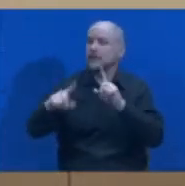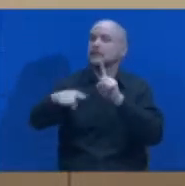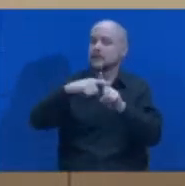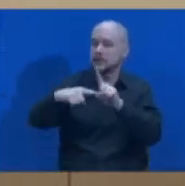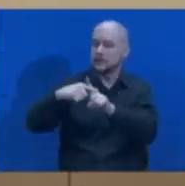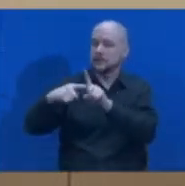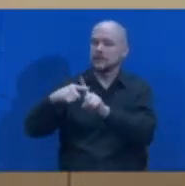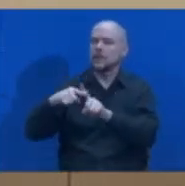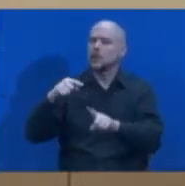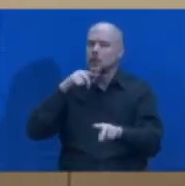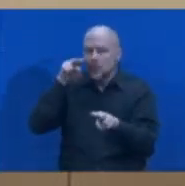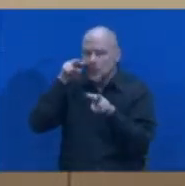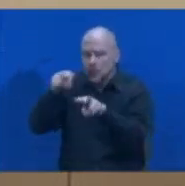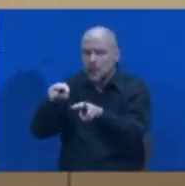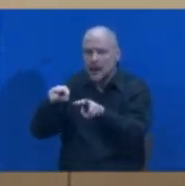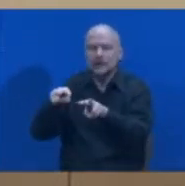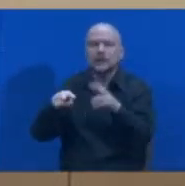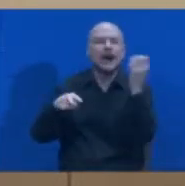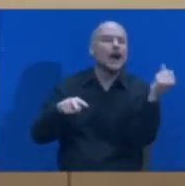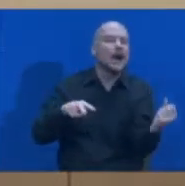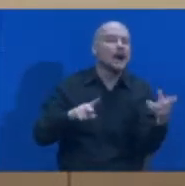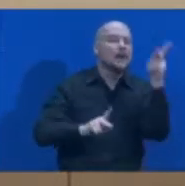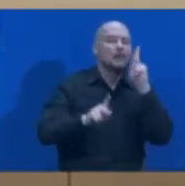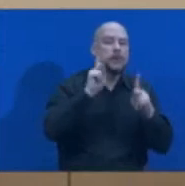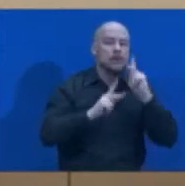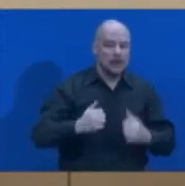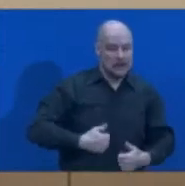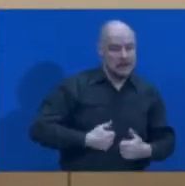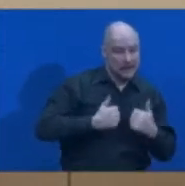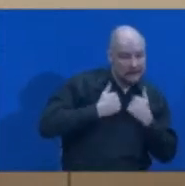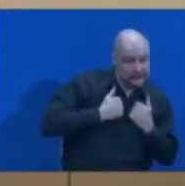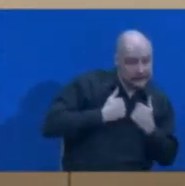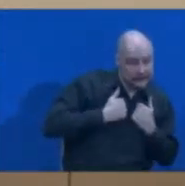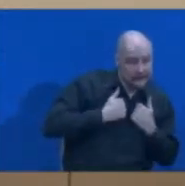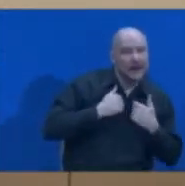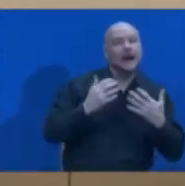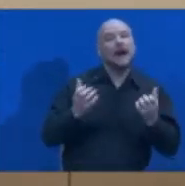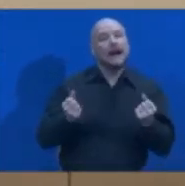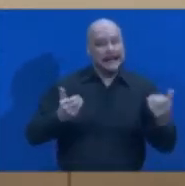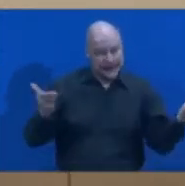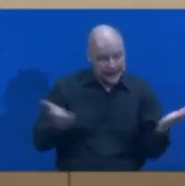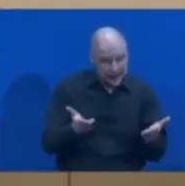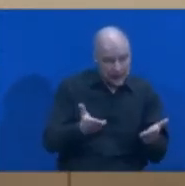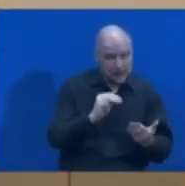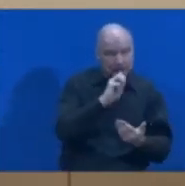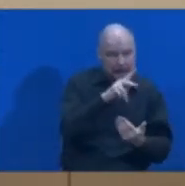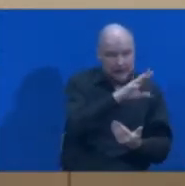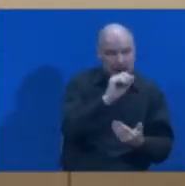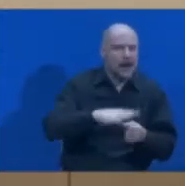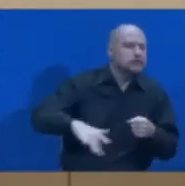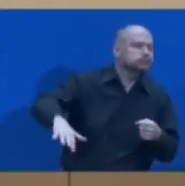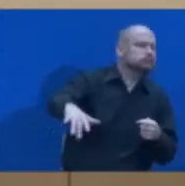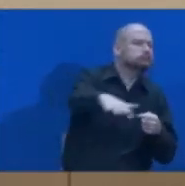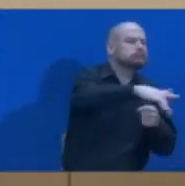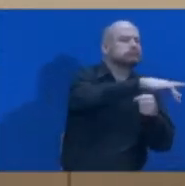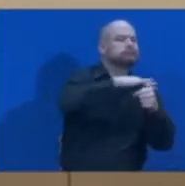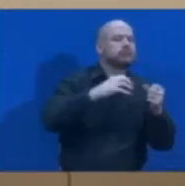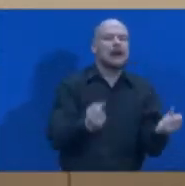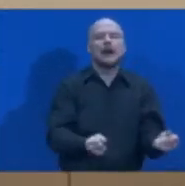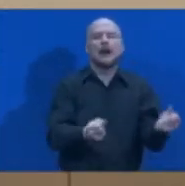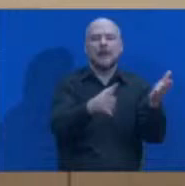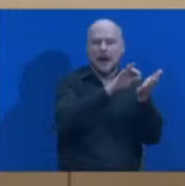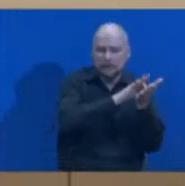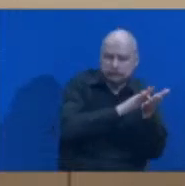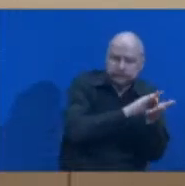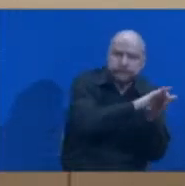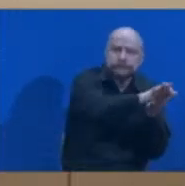will watch is the percent of positive individuals based on the number of cases we're doing, as well